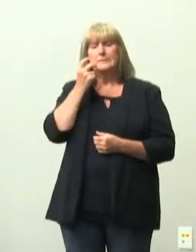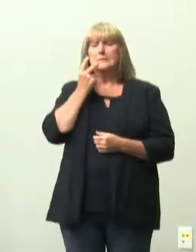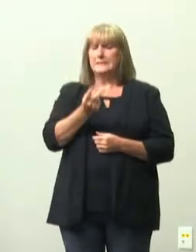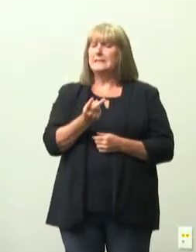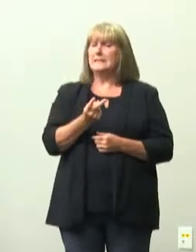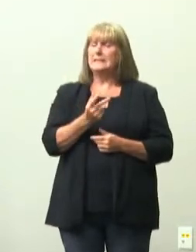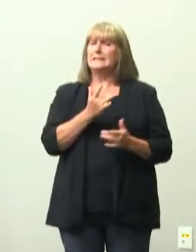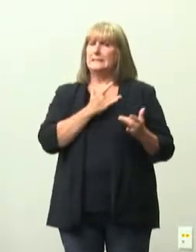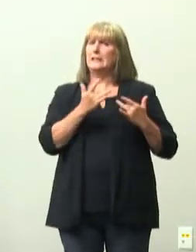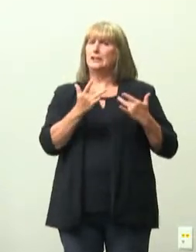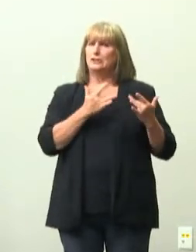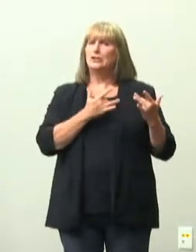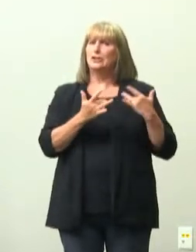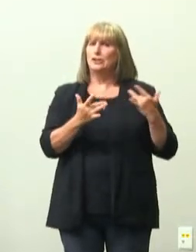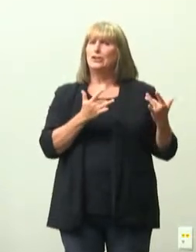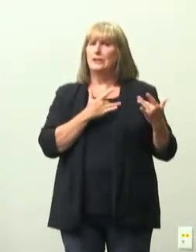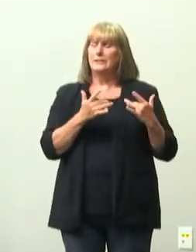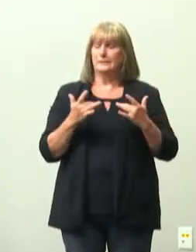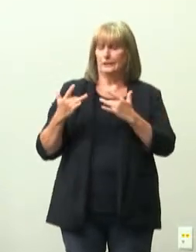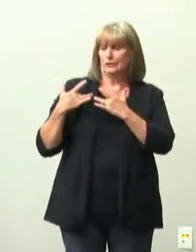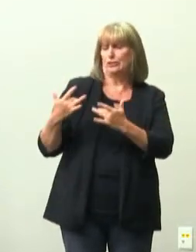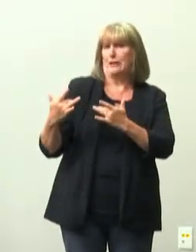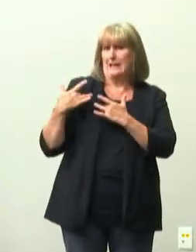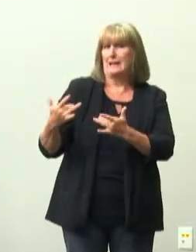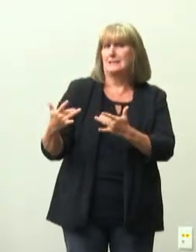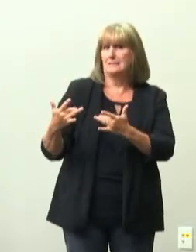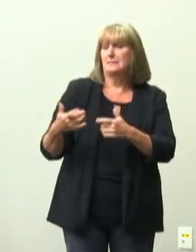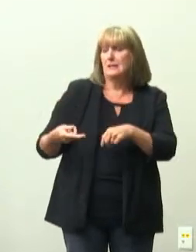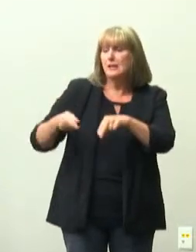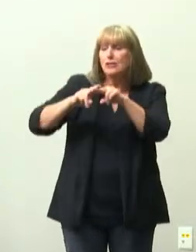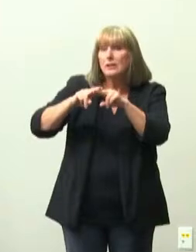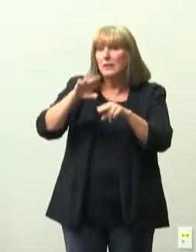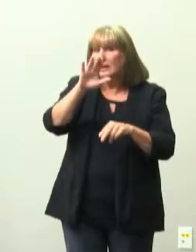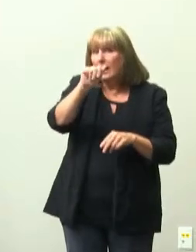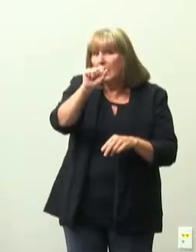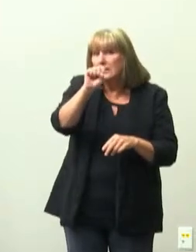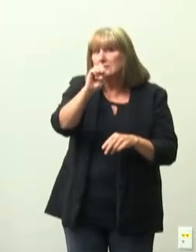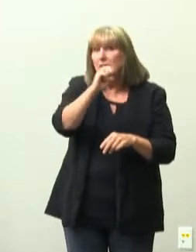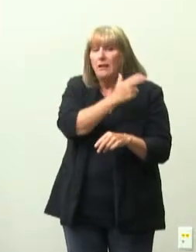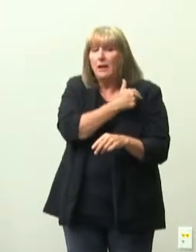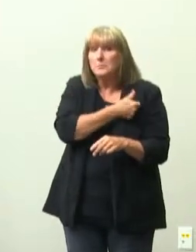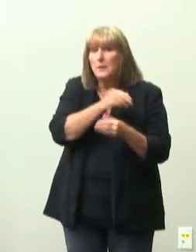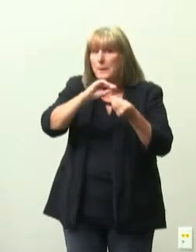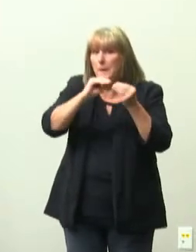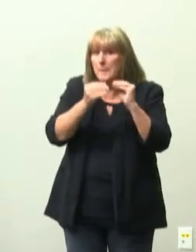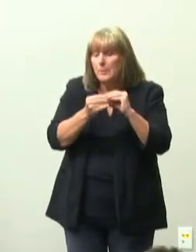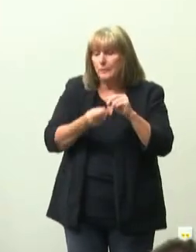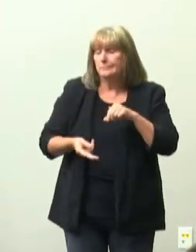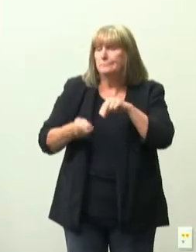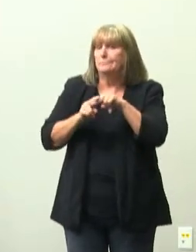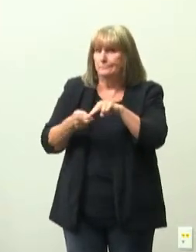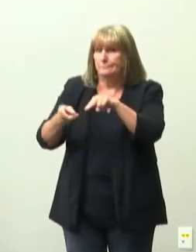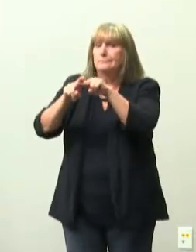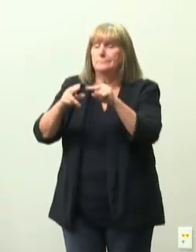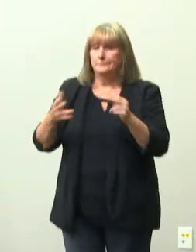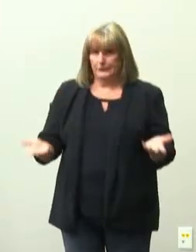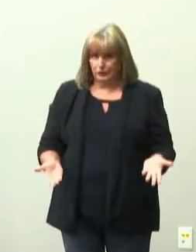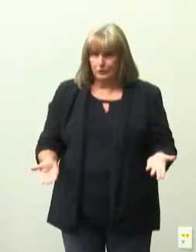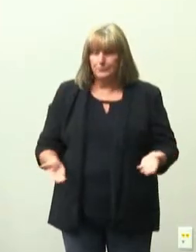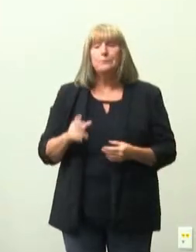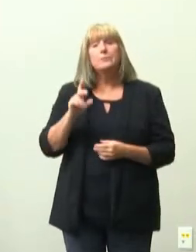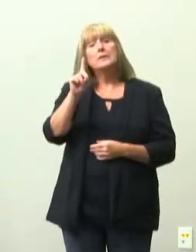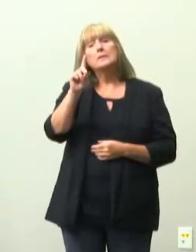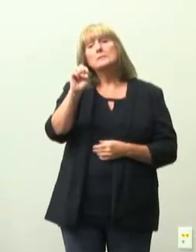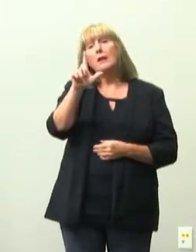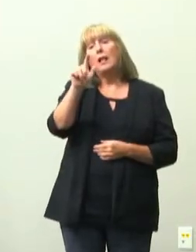concerning trends, including an increase in cases and hospitalizations in our area, as the Mayor mentioned. And the Delta